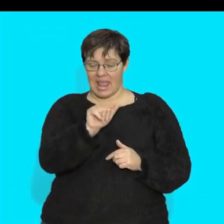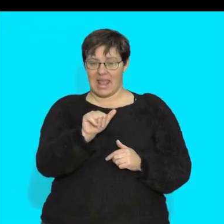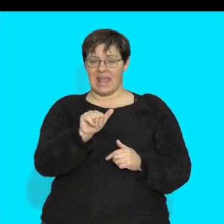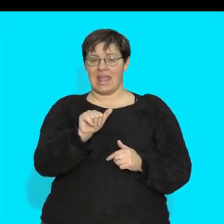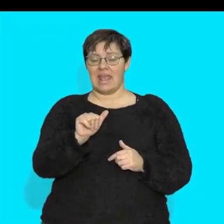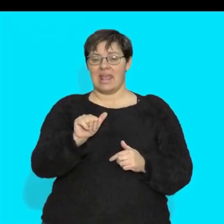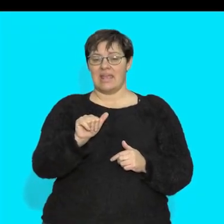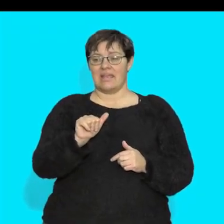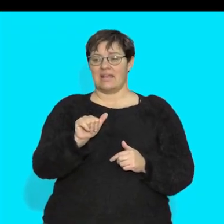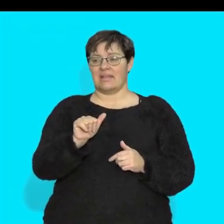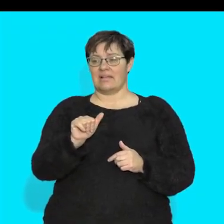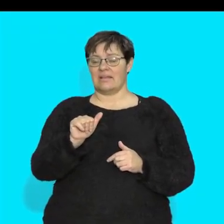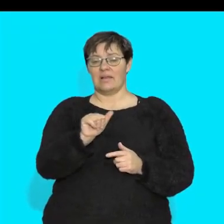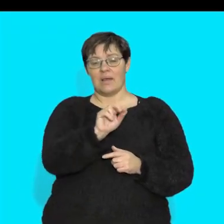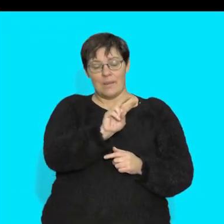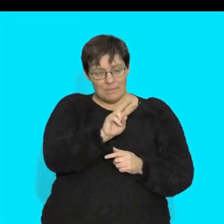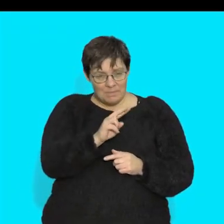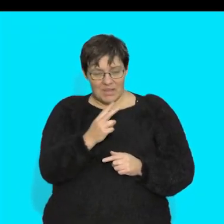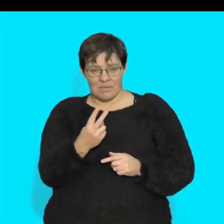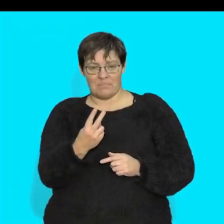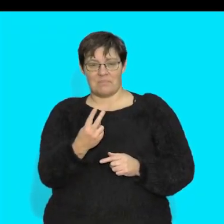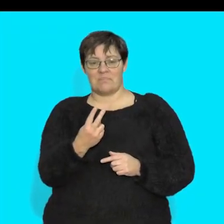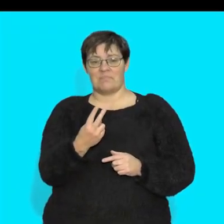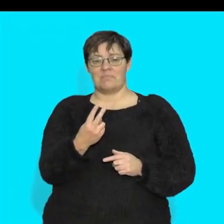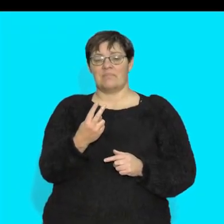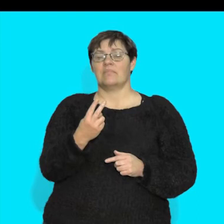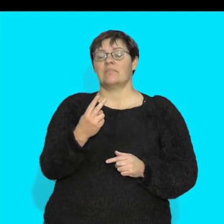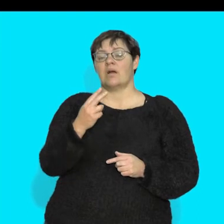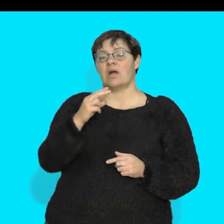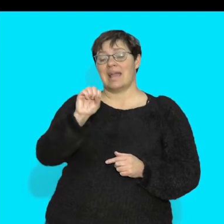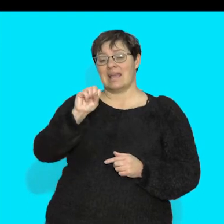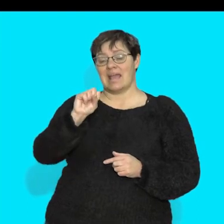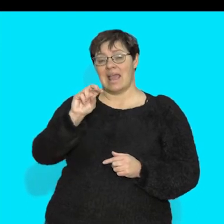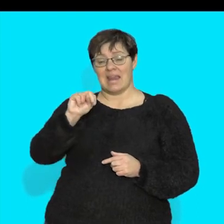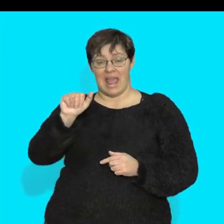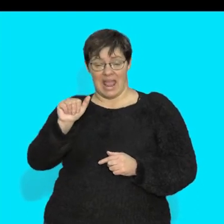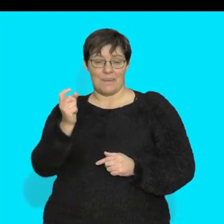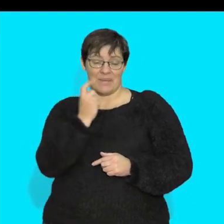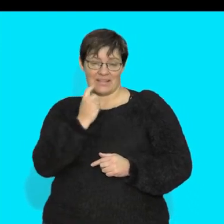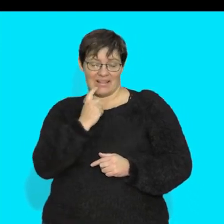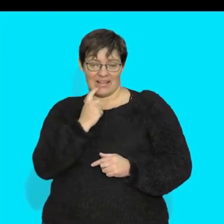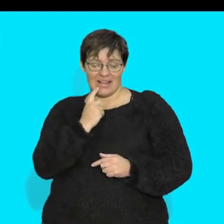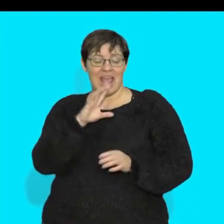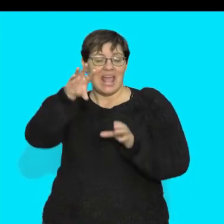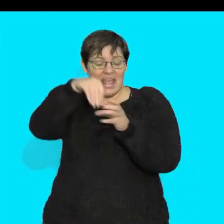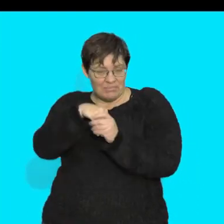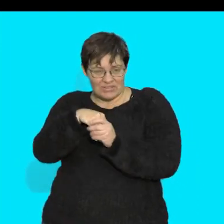sodium ions become sodium metal. Sodium ions are captured into this